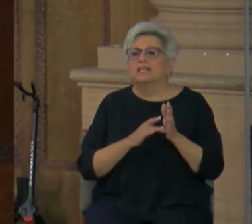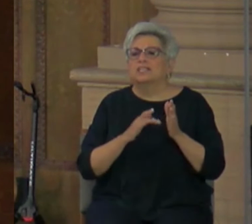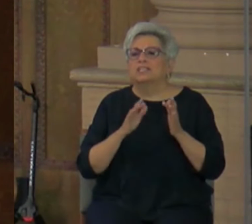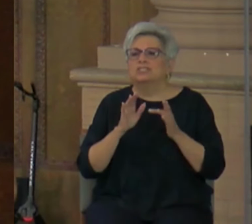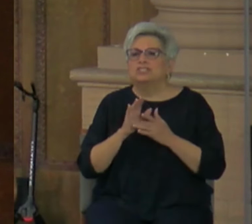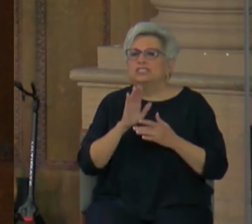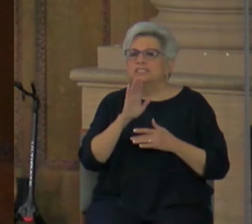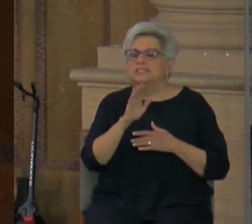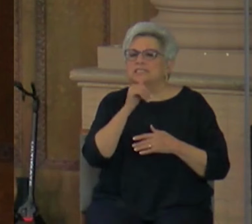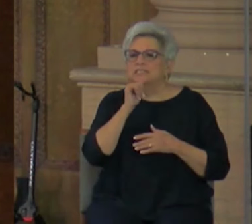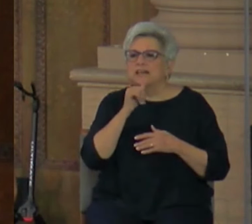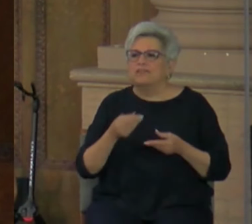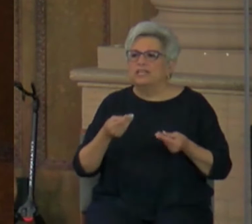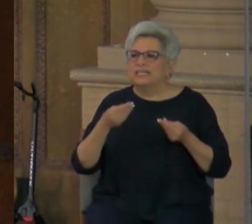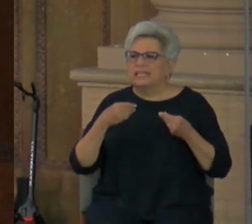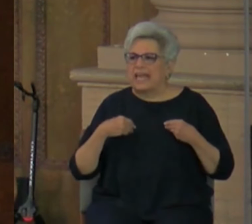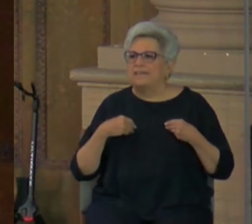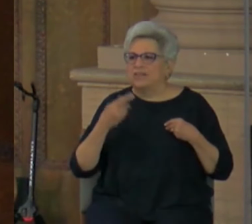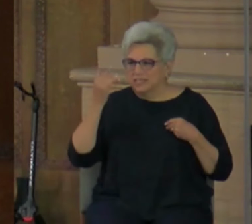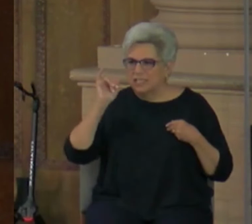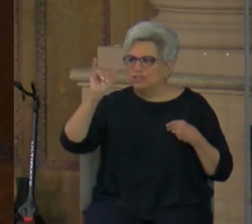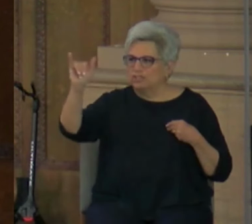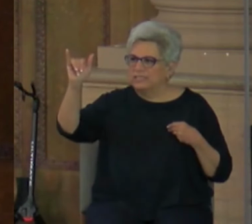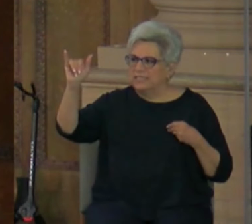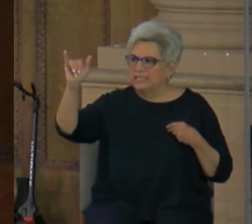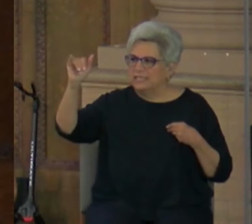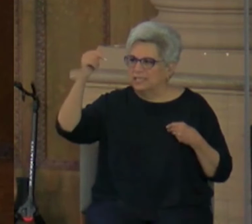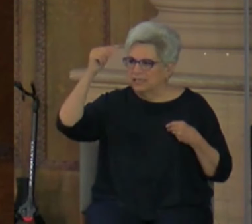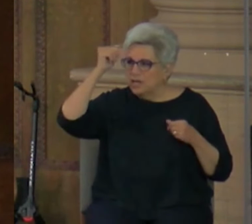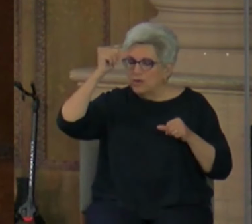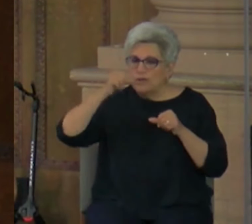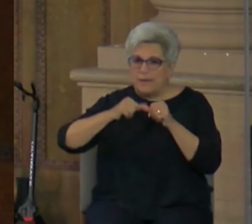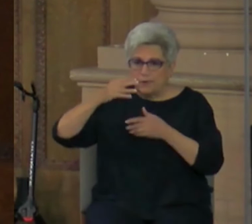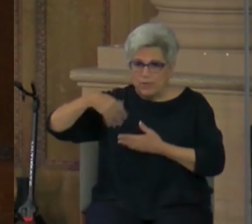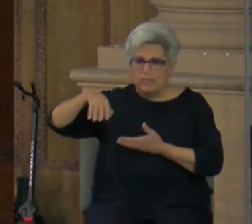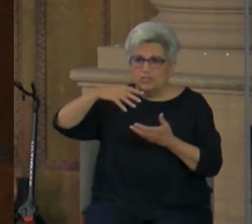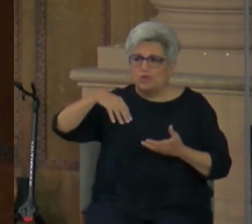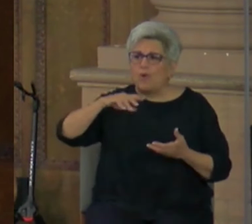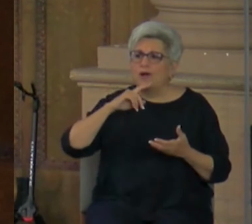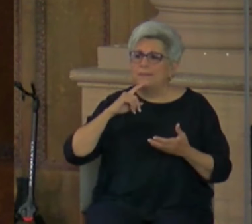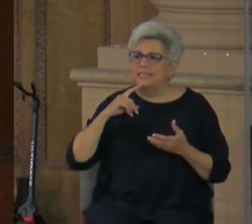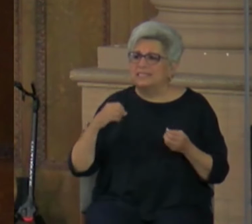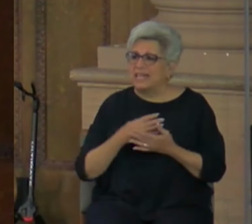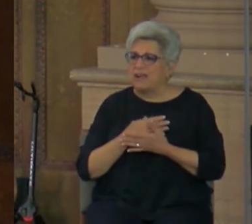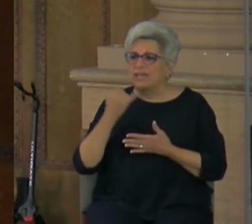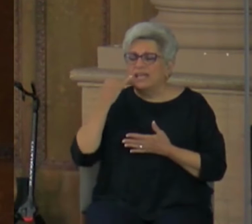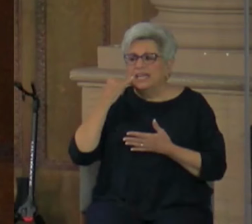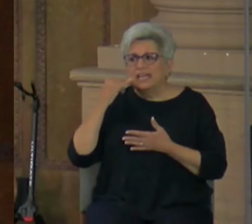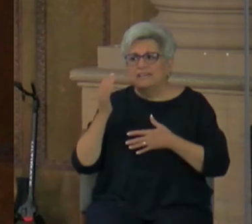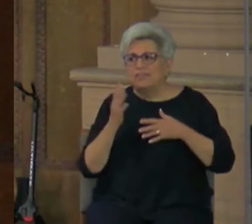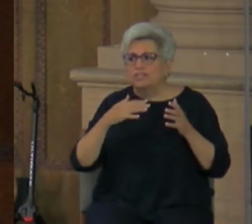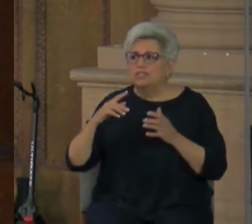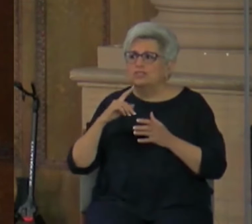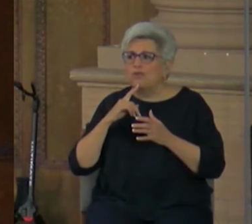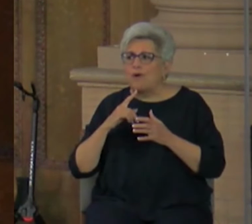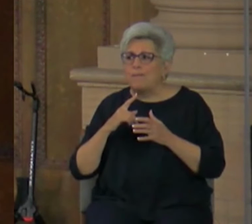eternity. Because remember the storm. It's scary if the storm of the Lord is arrayed against